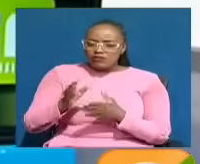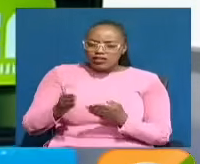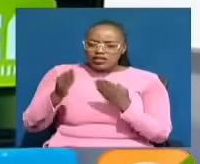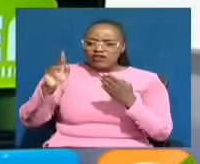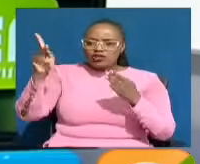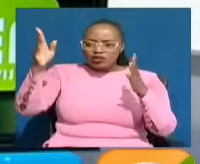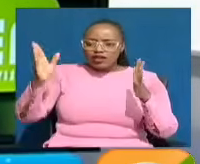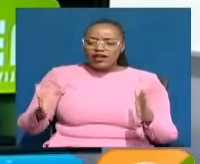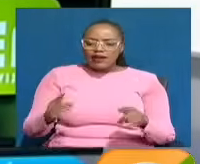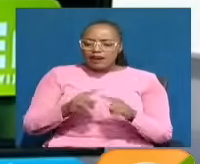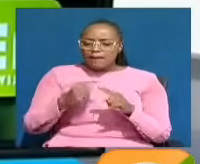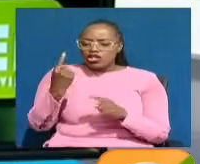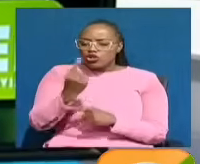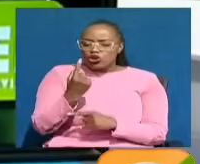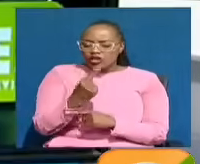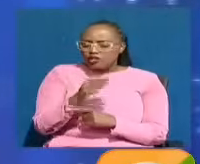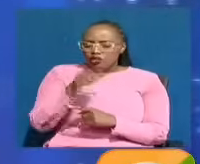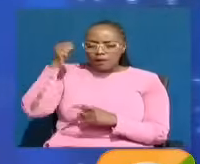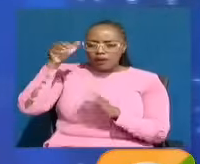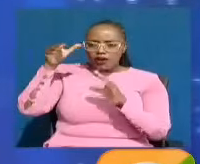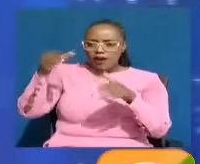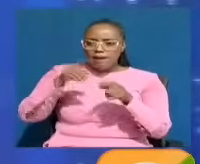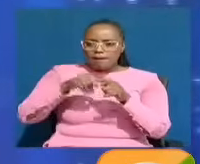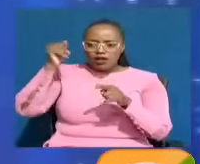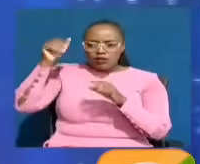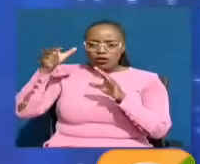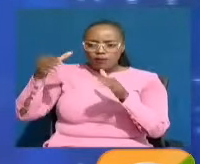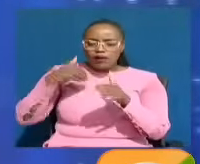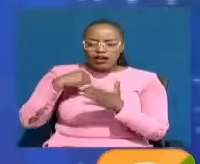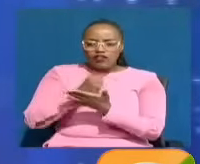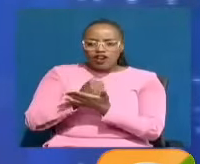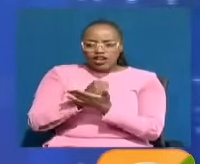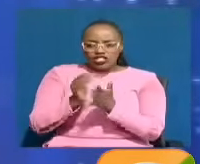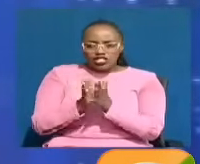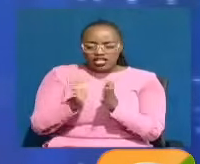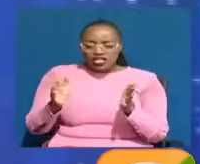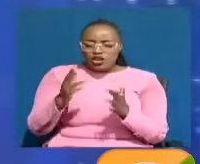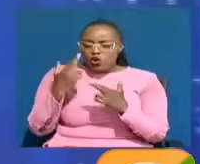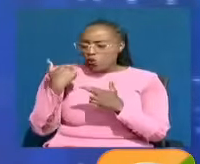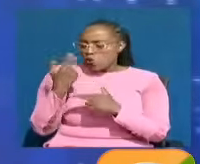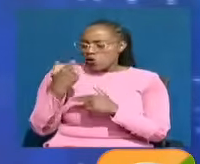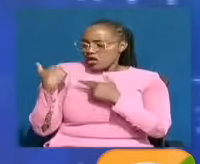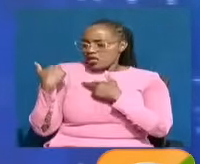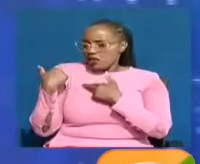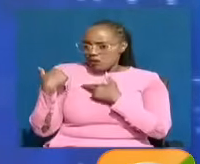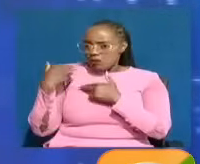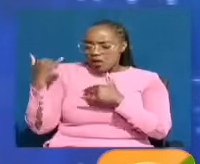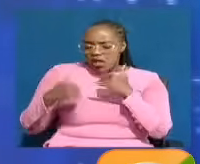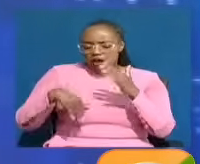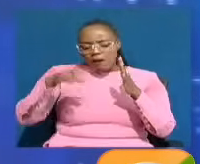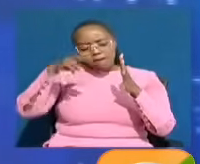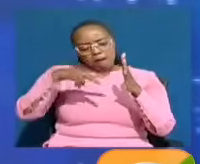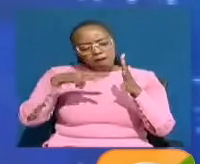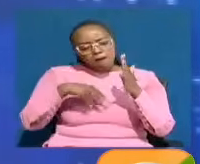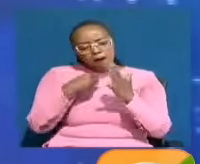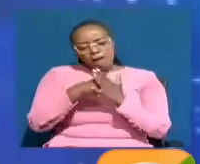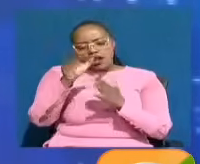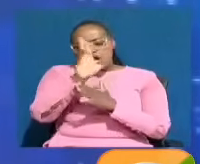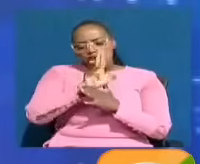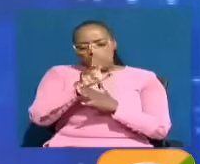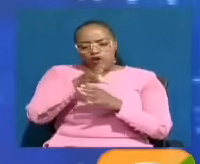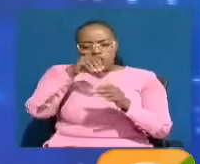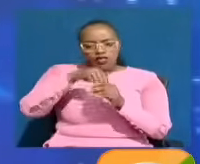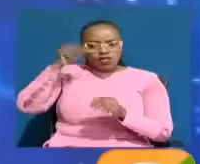Yes, but not just to the principals. Yeah, but you know that in political parties we have auditor generals who, at the end of the day, will go through the money that has been spent within